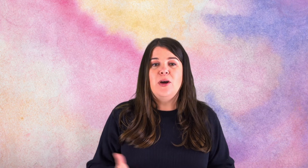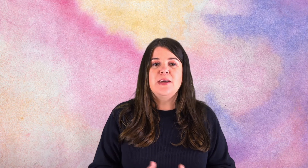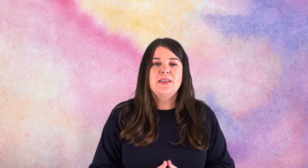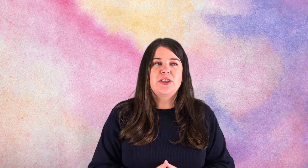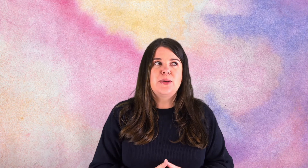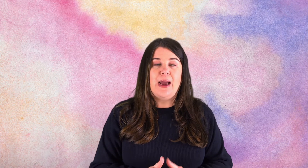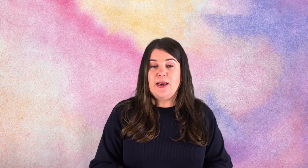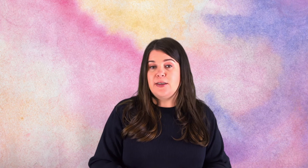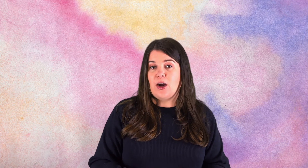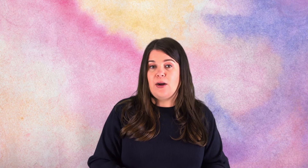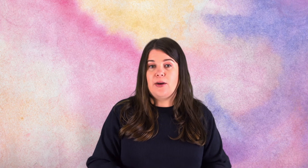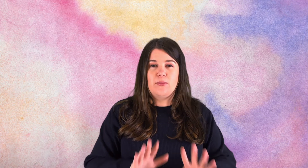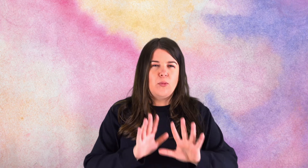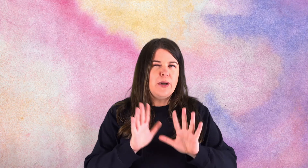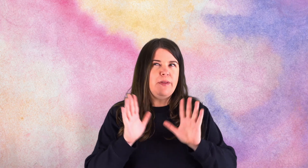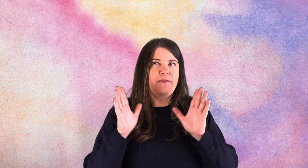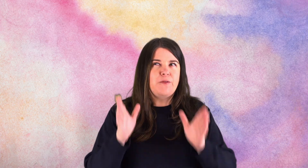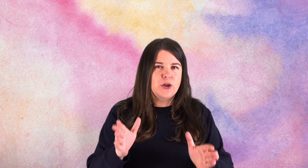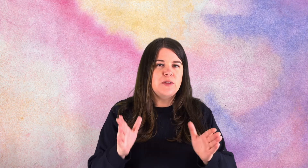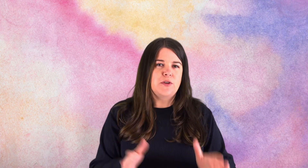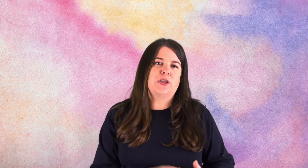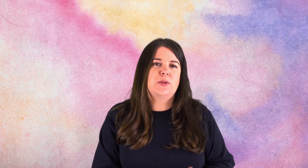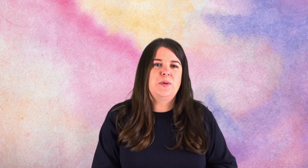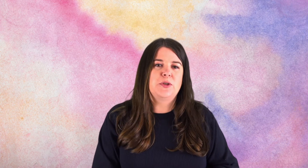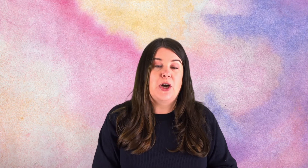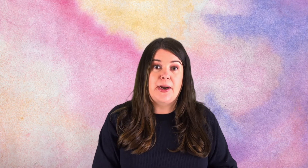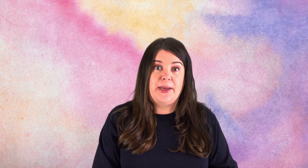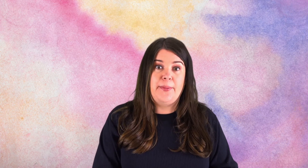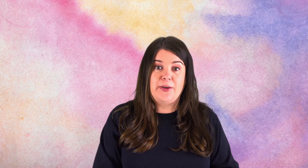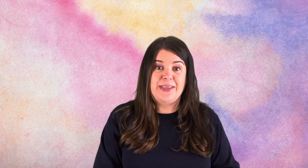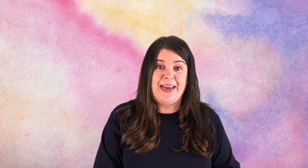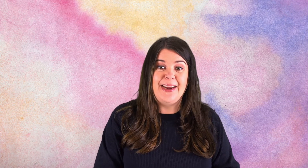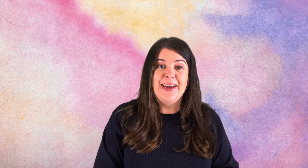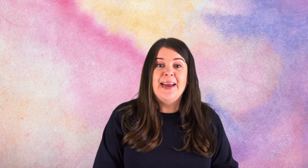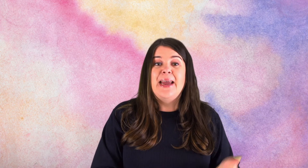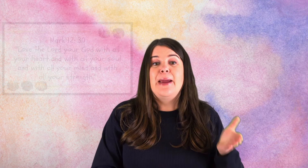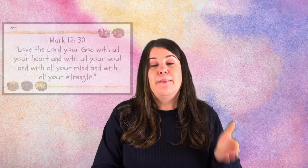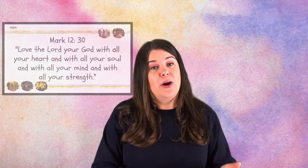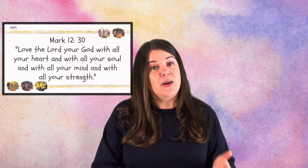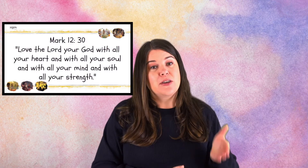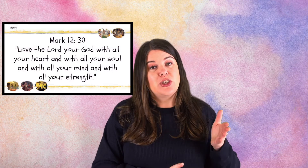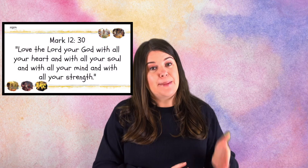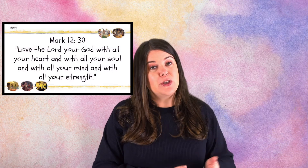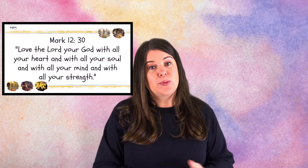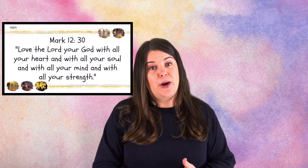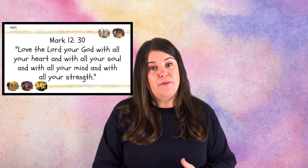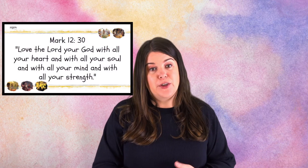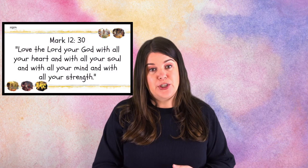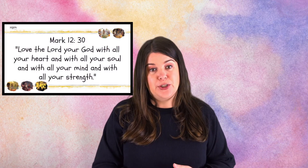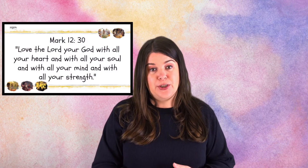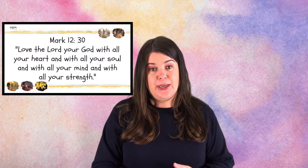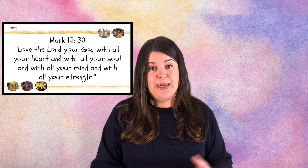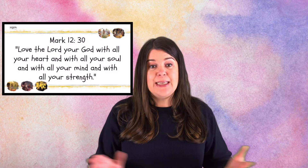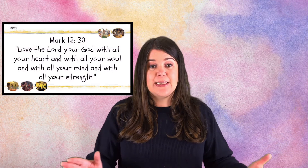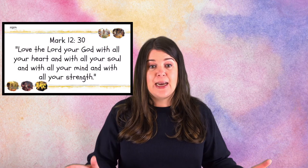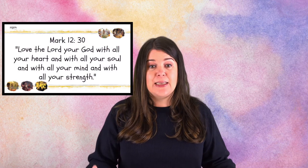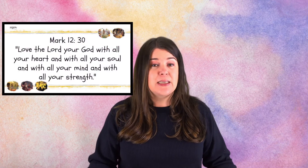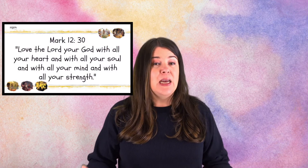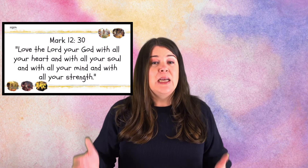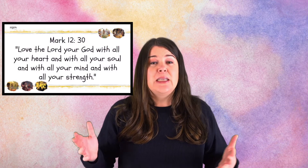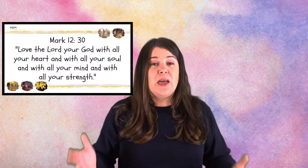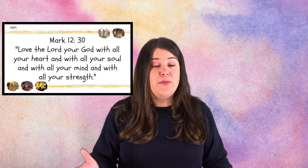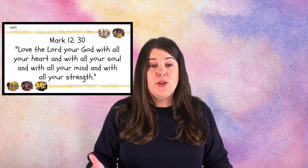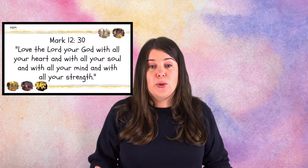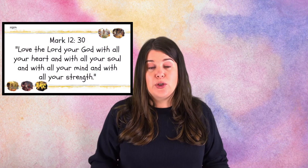I want us to end on one of the first verses we were talking about today. In Mark chapter 12, verse 30, it